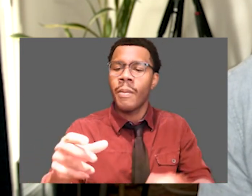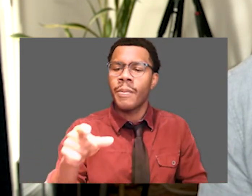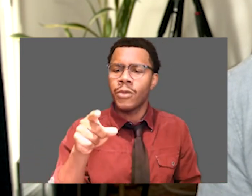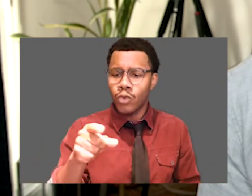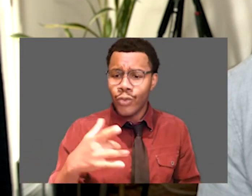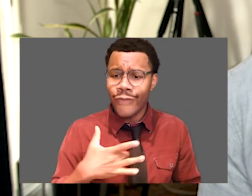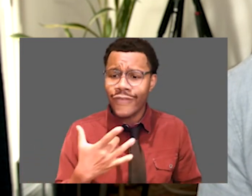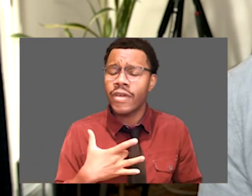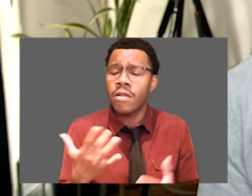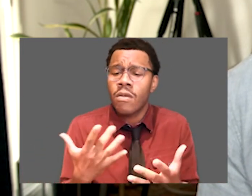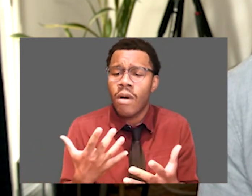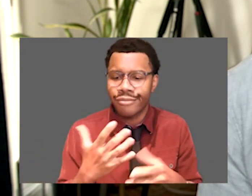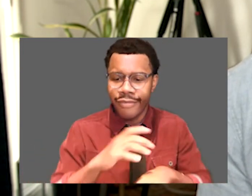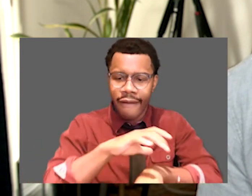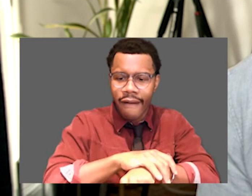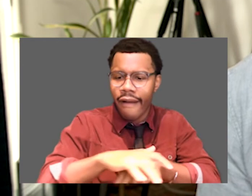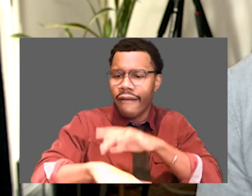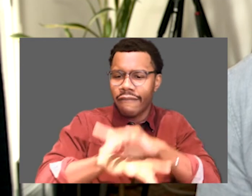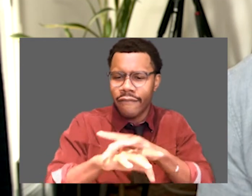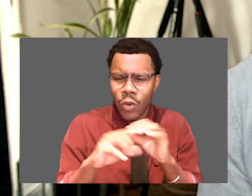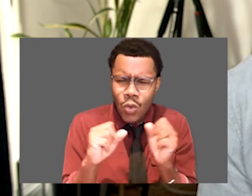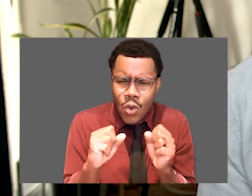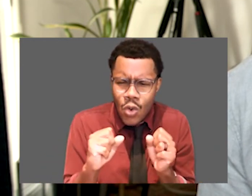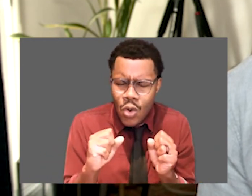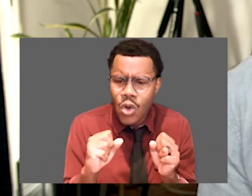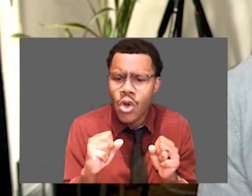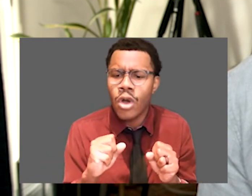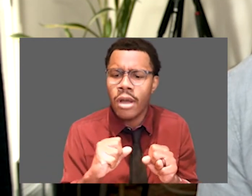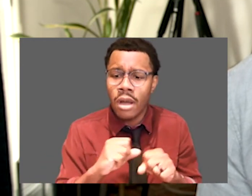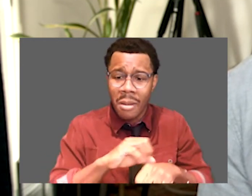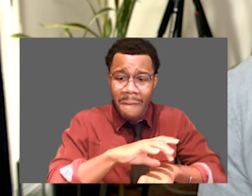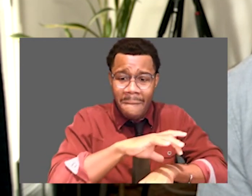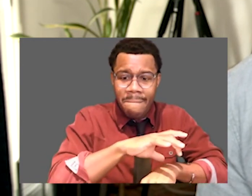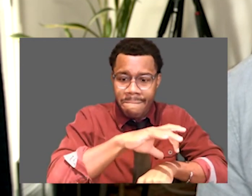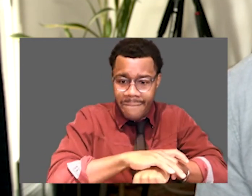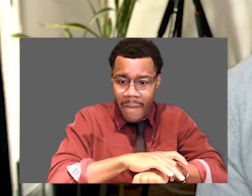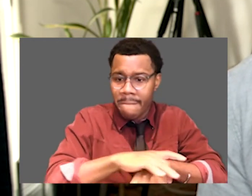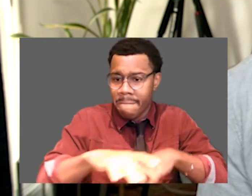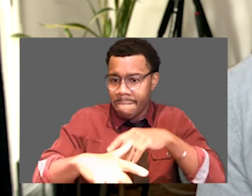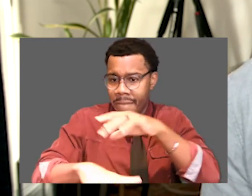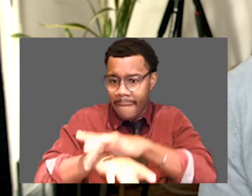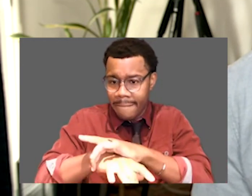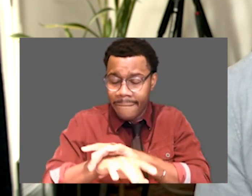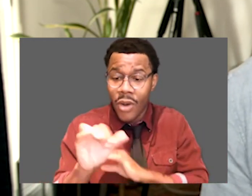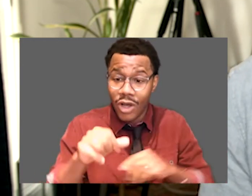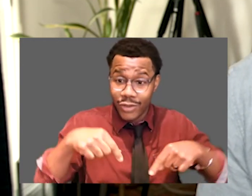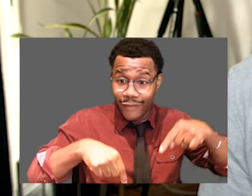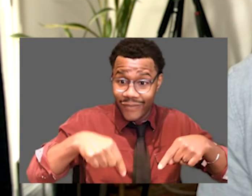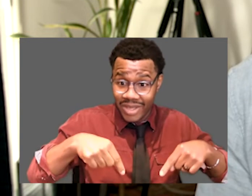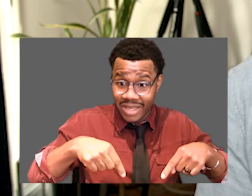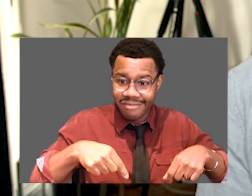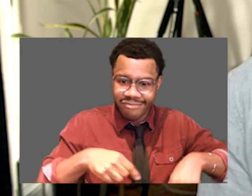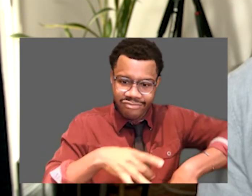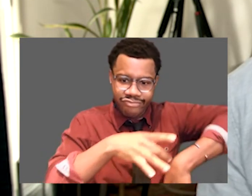iron handcuffs pinch your wrist. Shackles with a 12-inch link chain are placed on your ankles and force you to shuffle along as